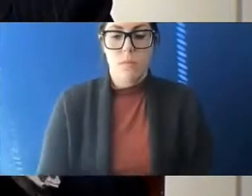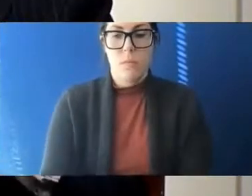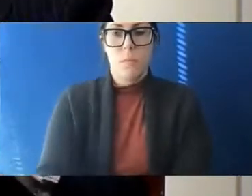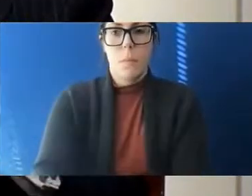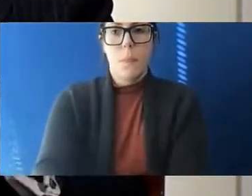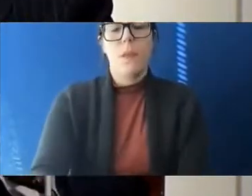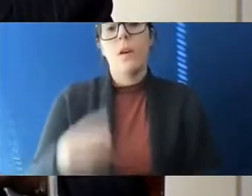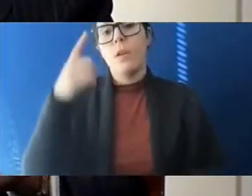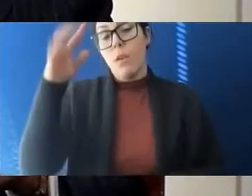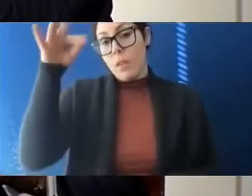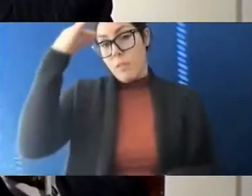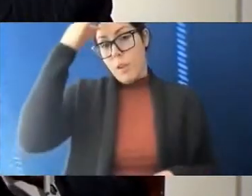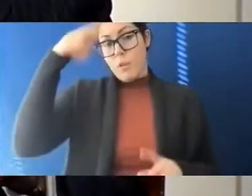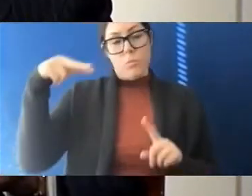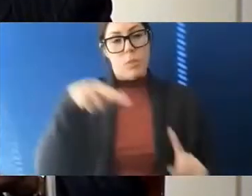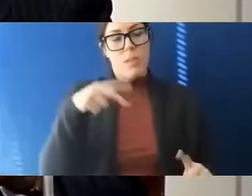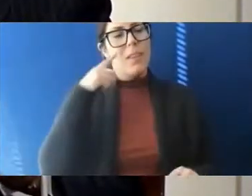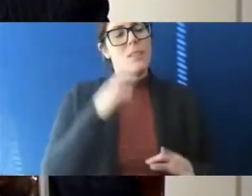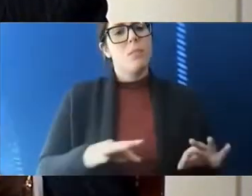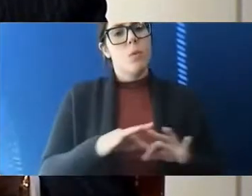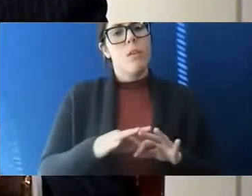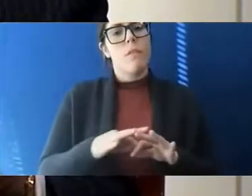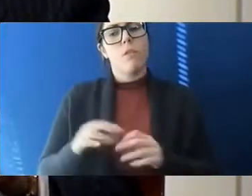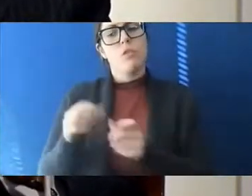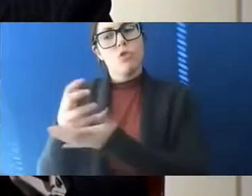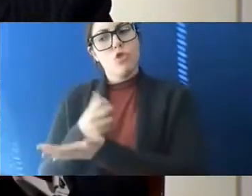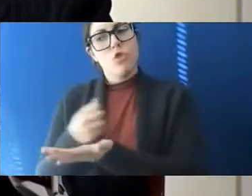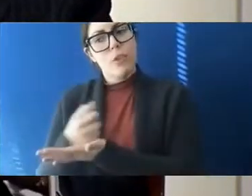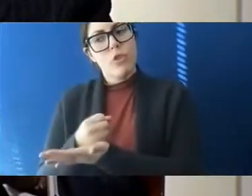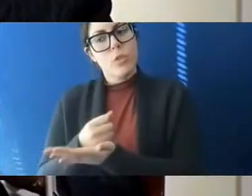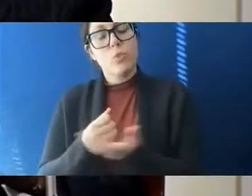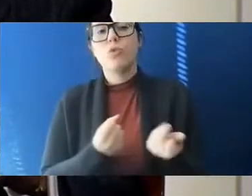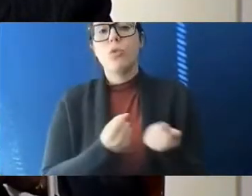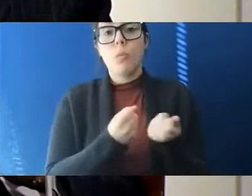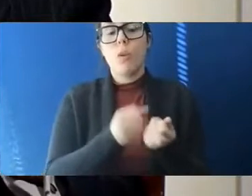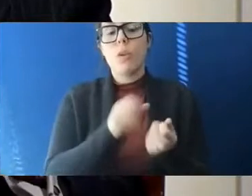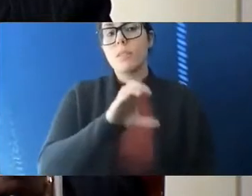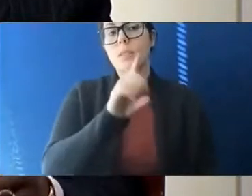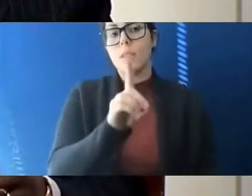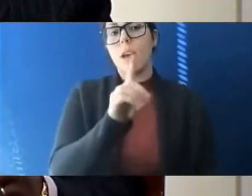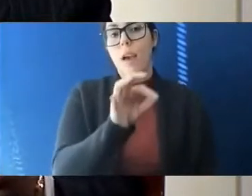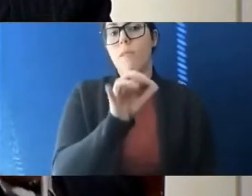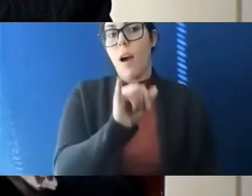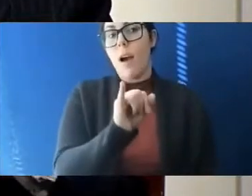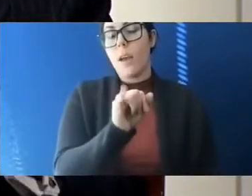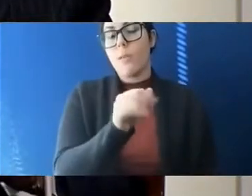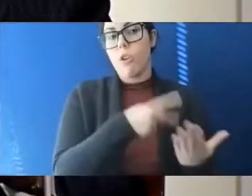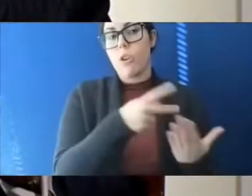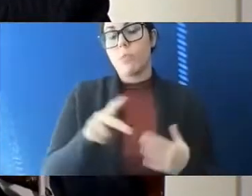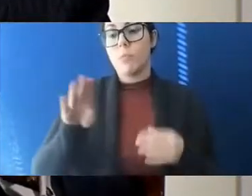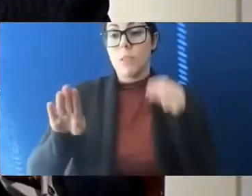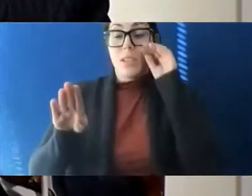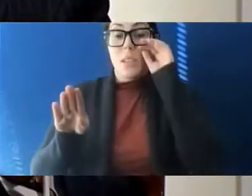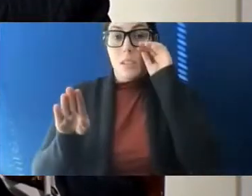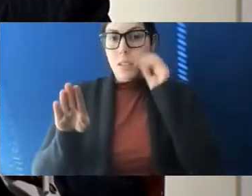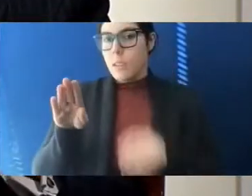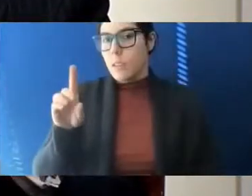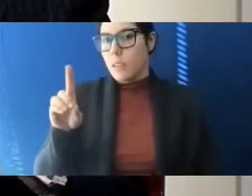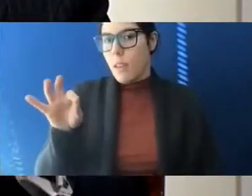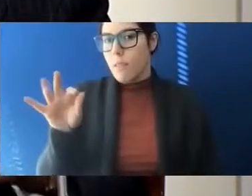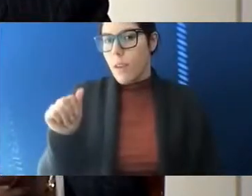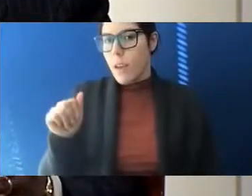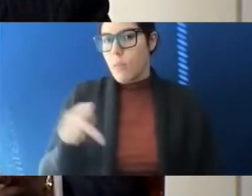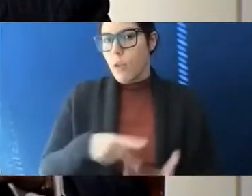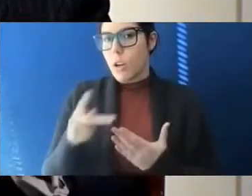Treasury to support the CDFI programs. BEA awards are important. New market tax